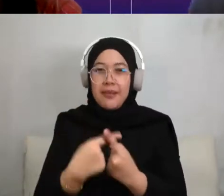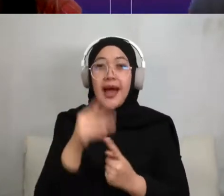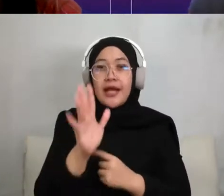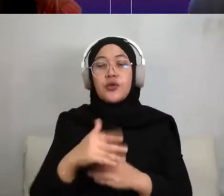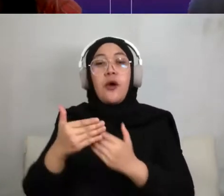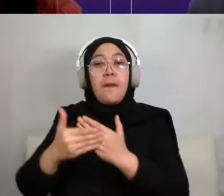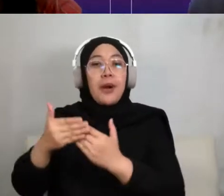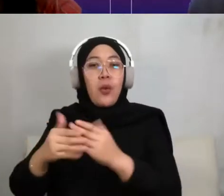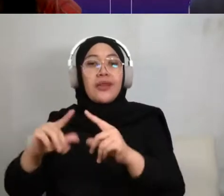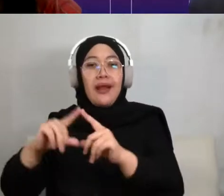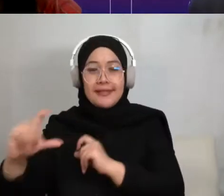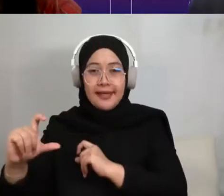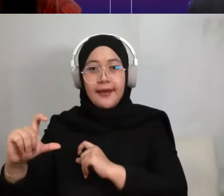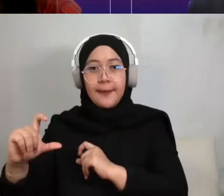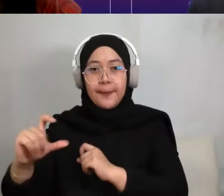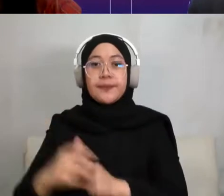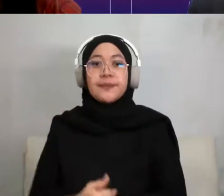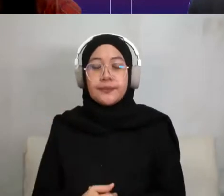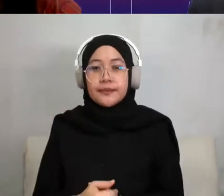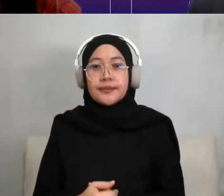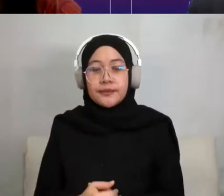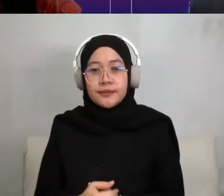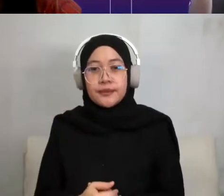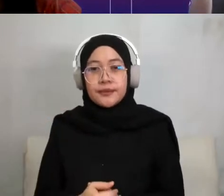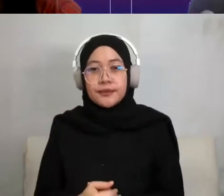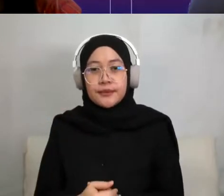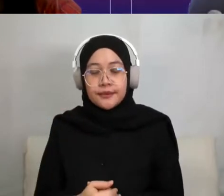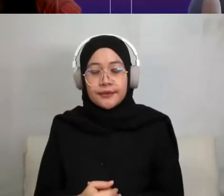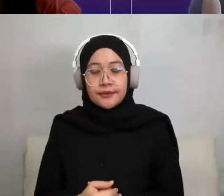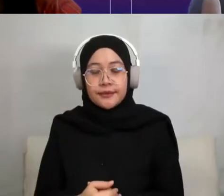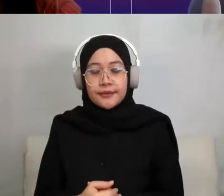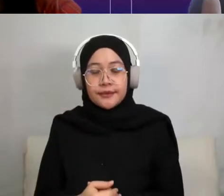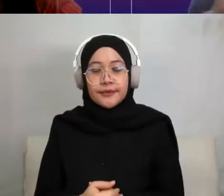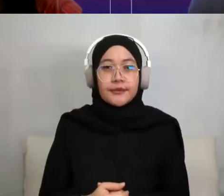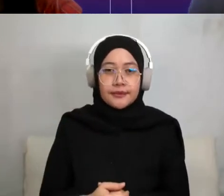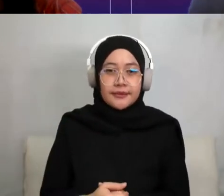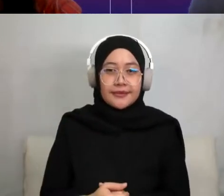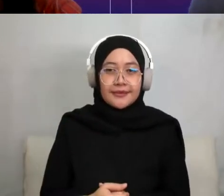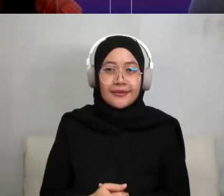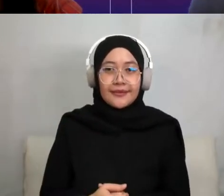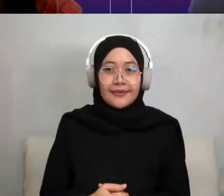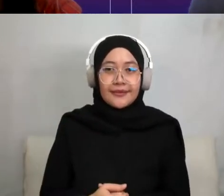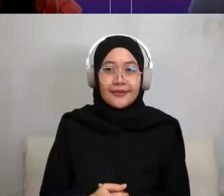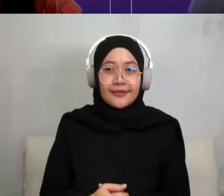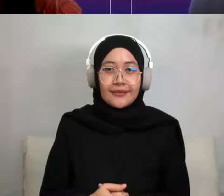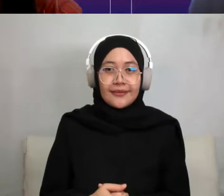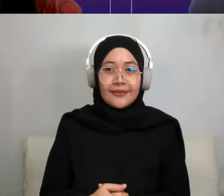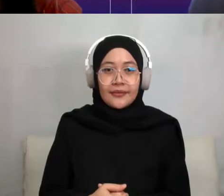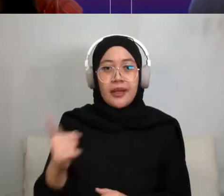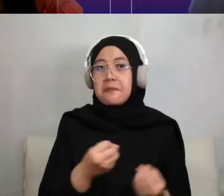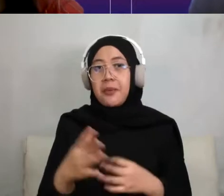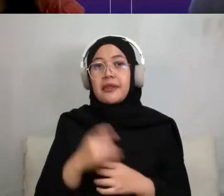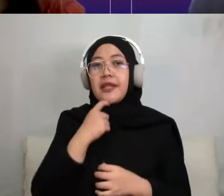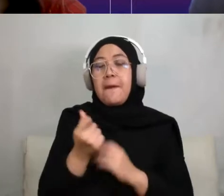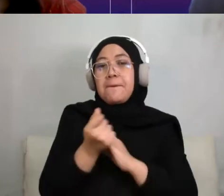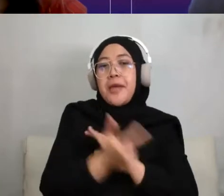into it. And when it comes to the other question is the cost, right? What is the cost difference in the